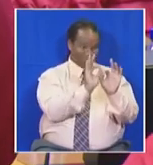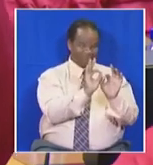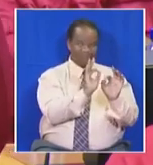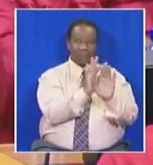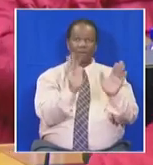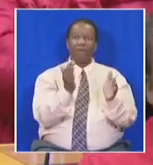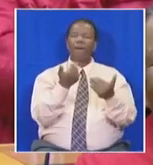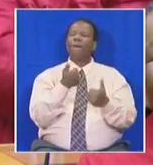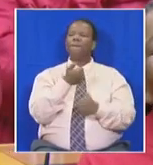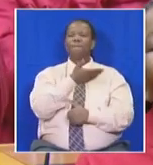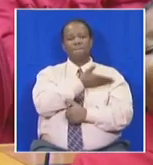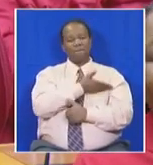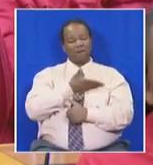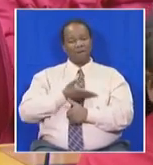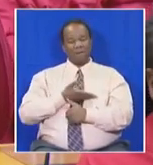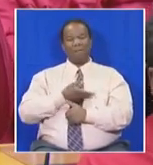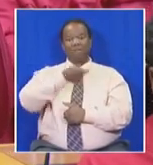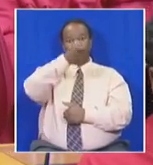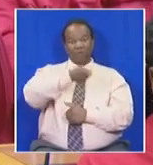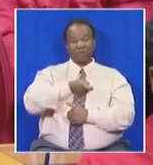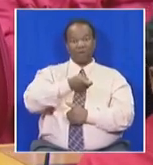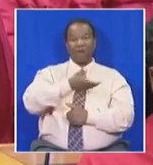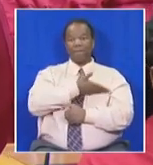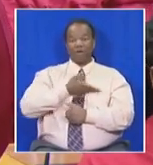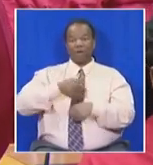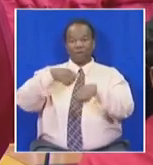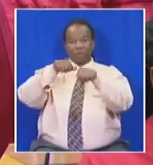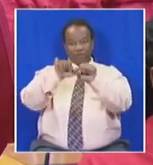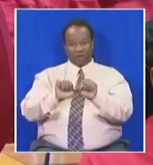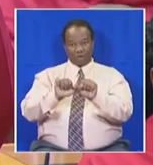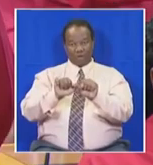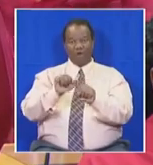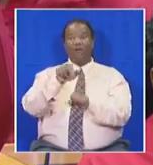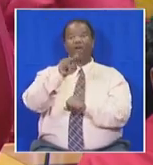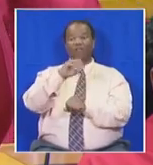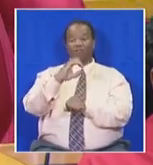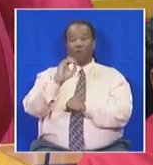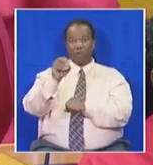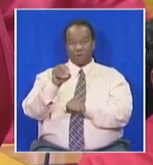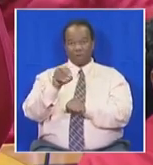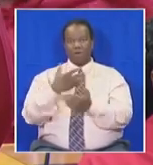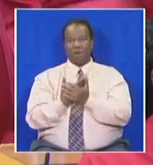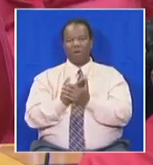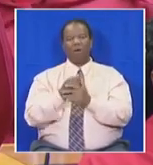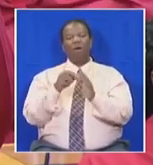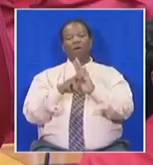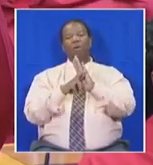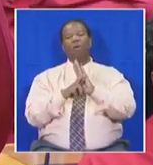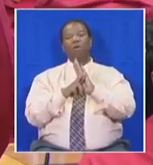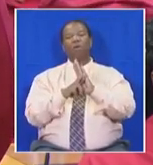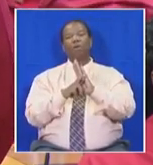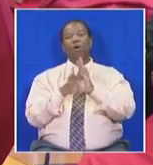Madam Speaker and Madam Chairperson of the NCOP, I rise in terms of the rules of the joint